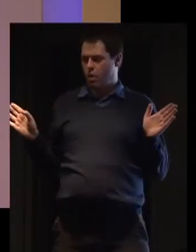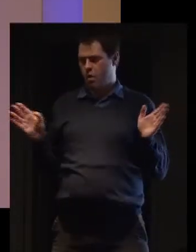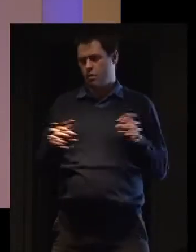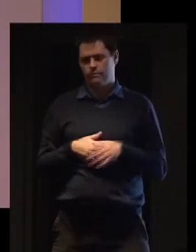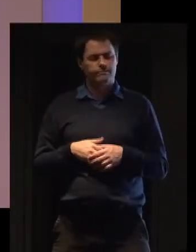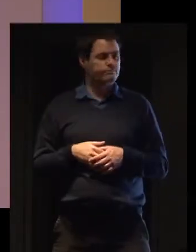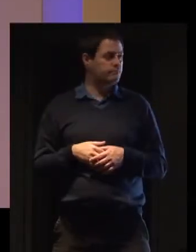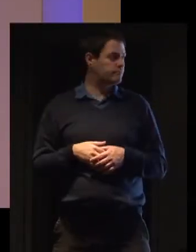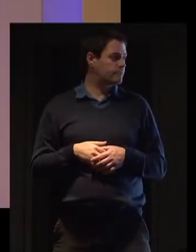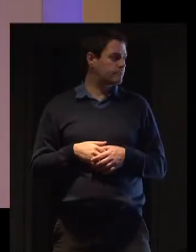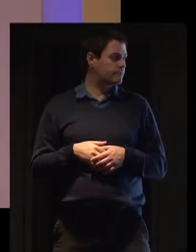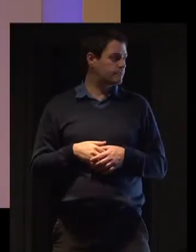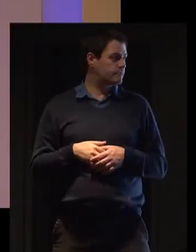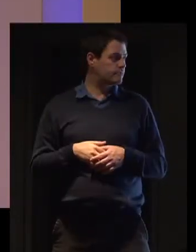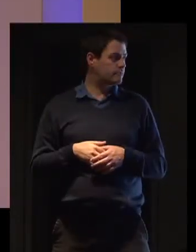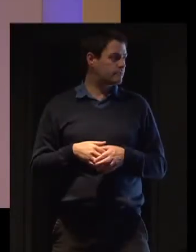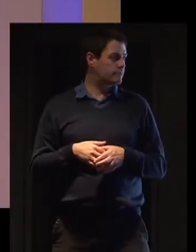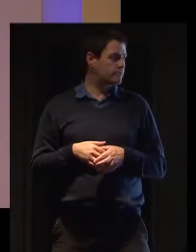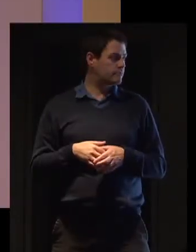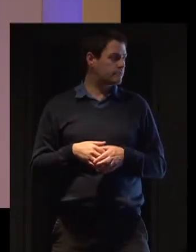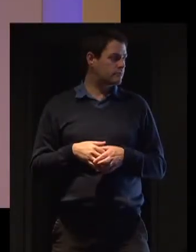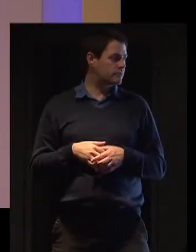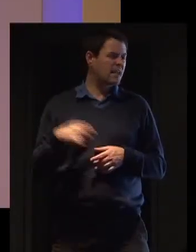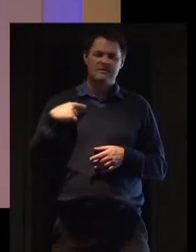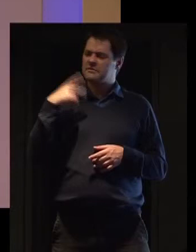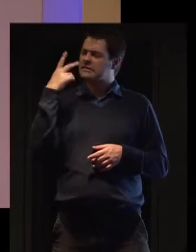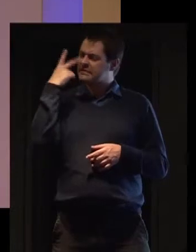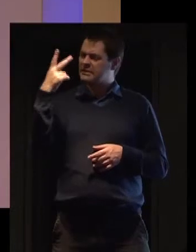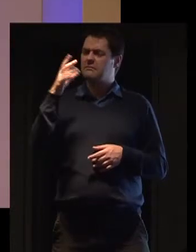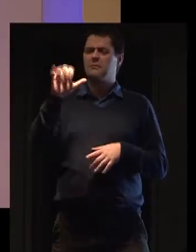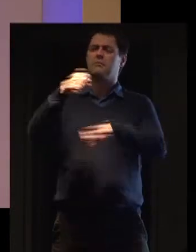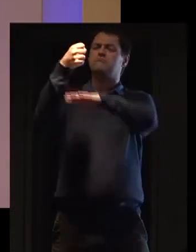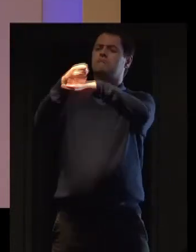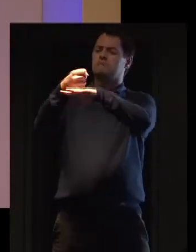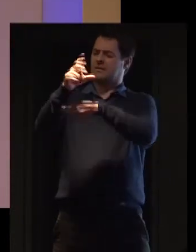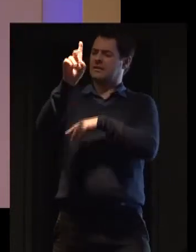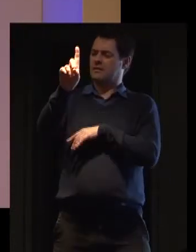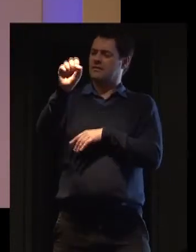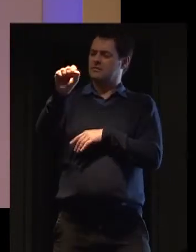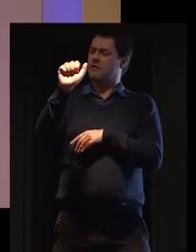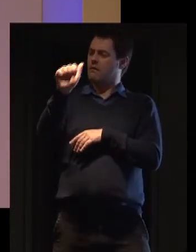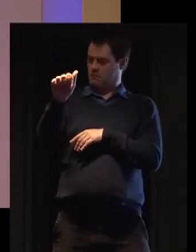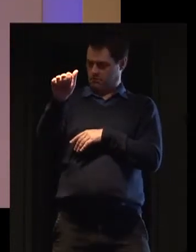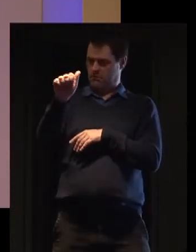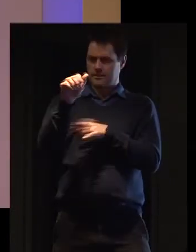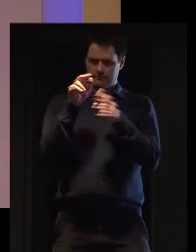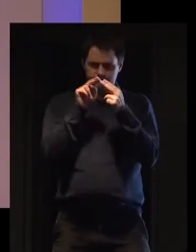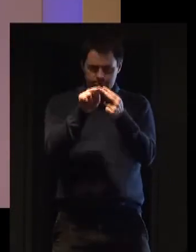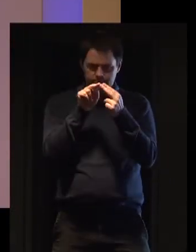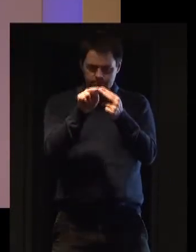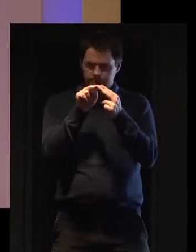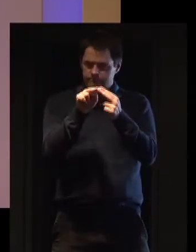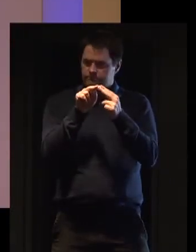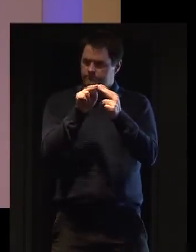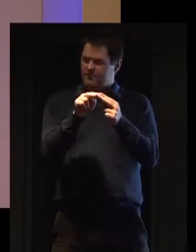Existing DSAs, I've seen experience that when DSAs have been in place and they've worked with the clubs, there have been